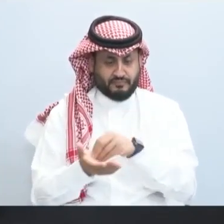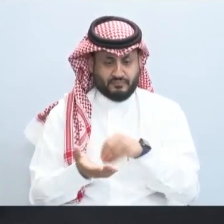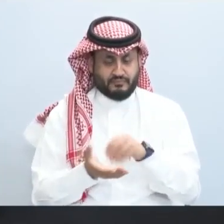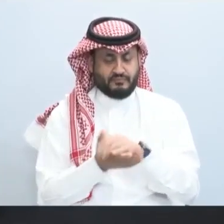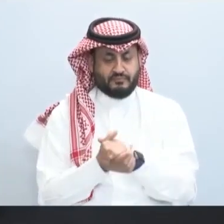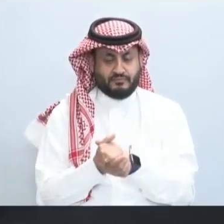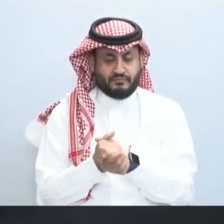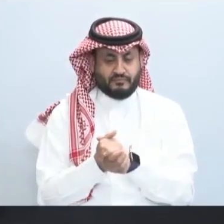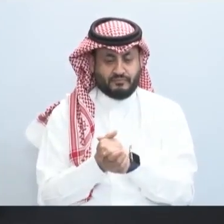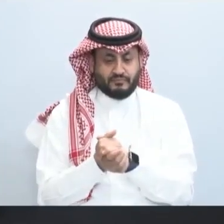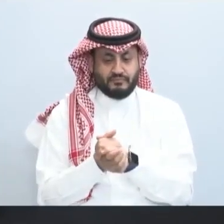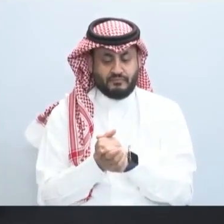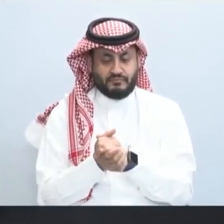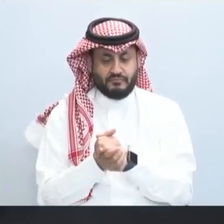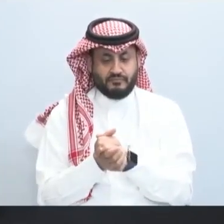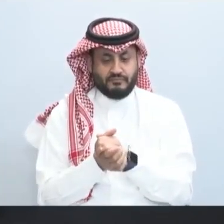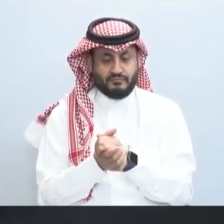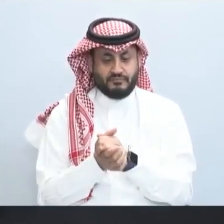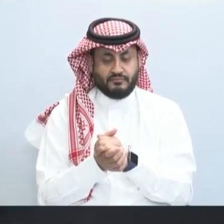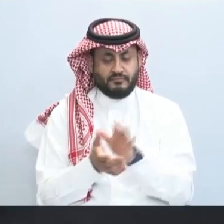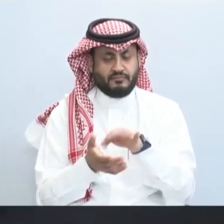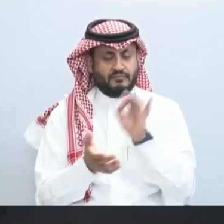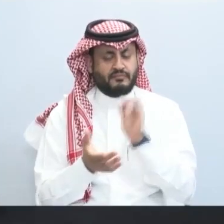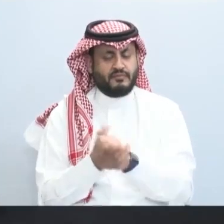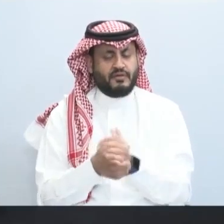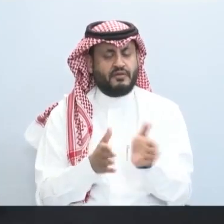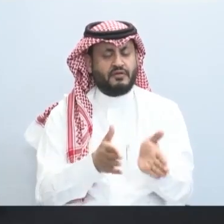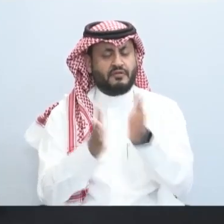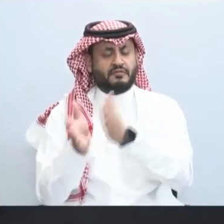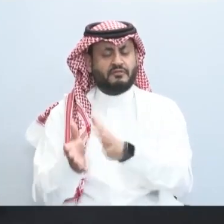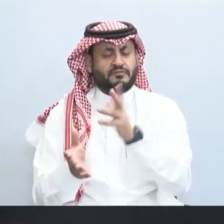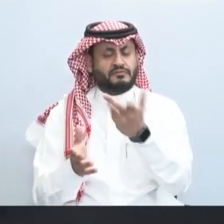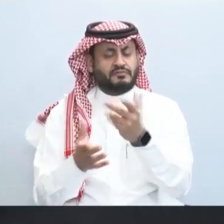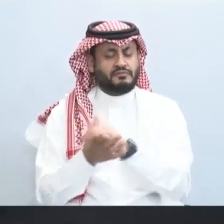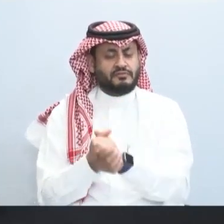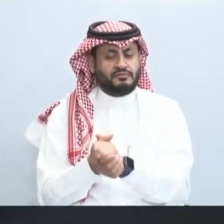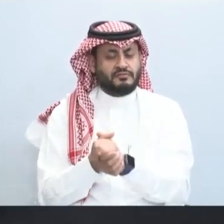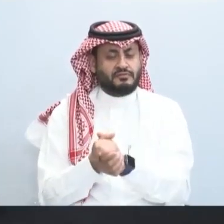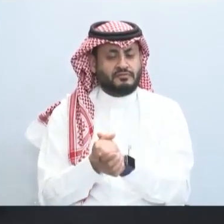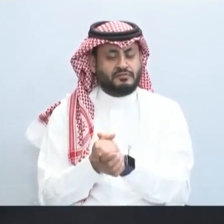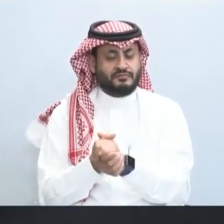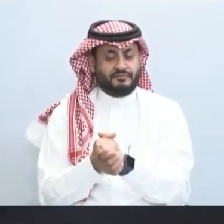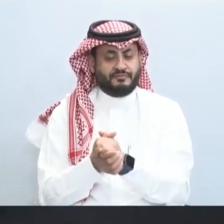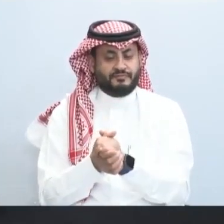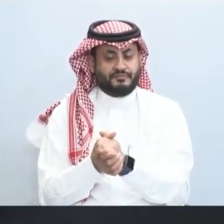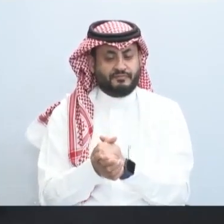want to go. So if they choose, what's next? What is the other thing that we should do in this